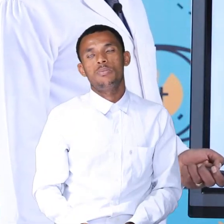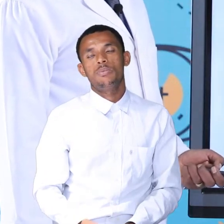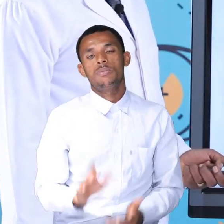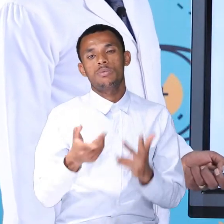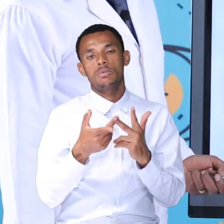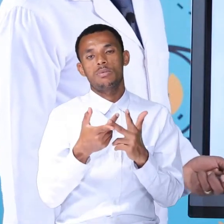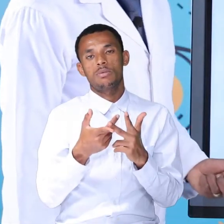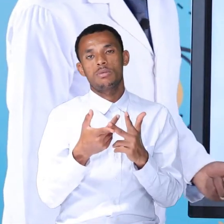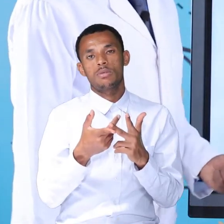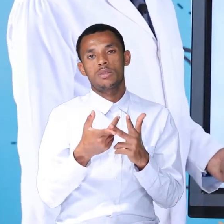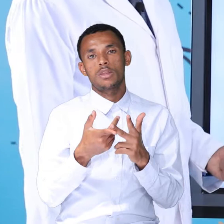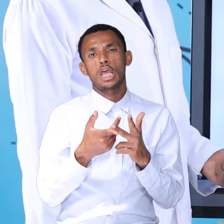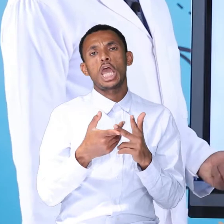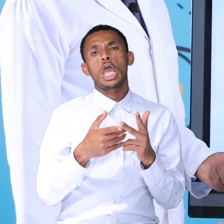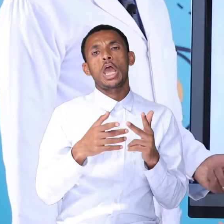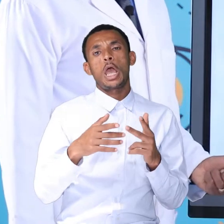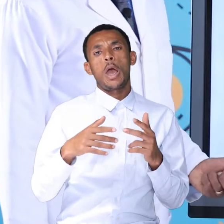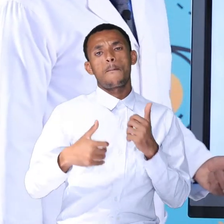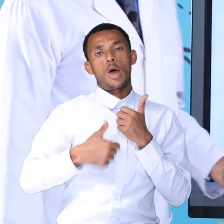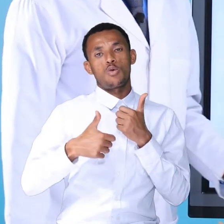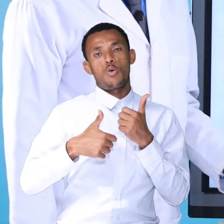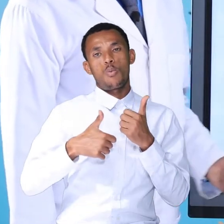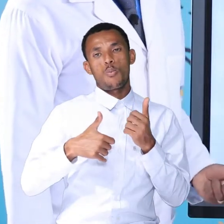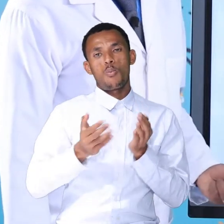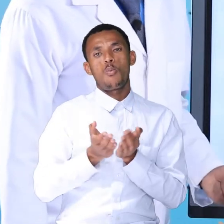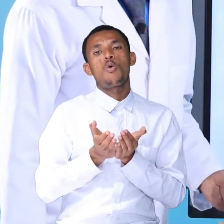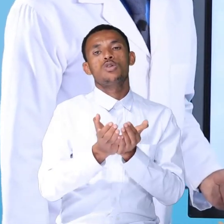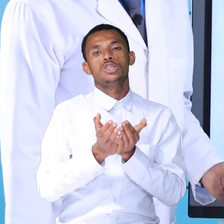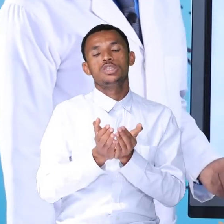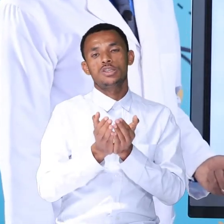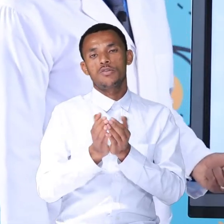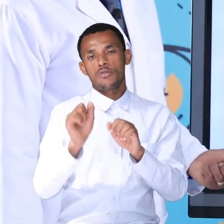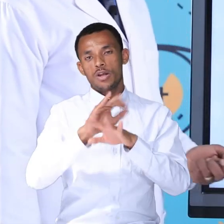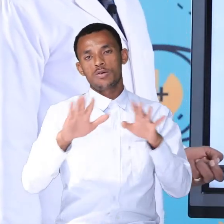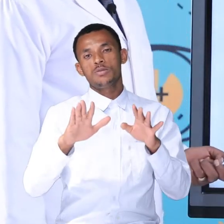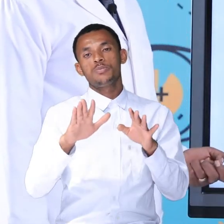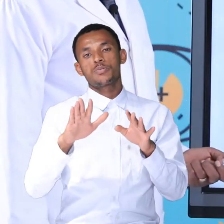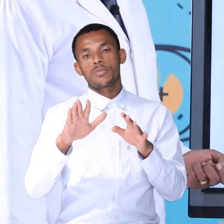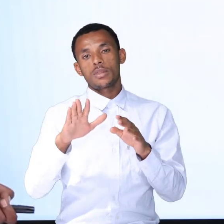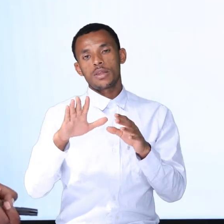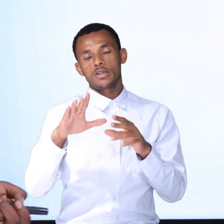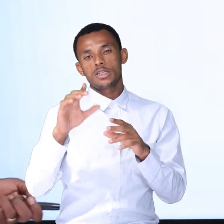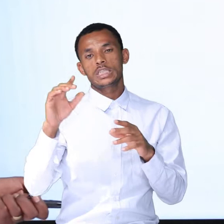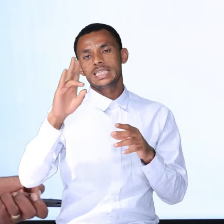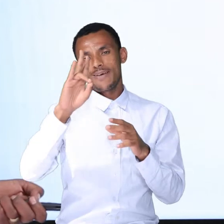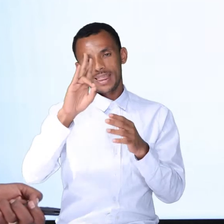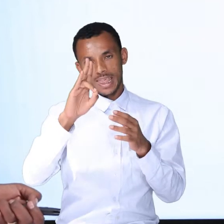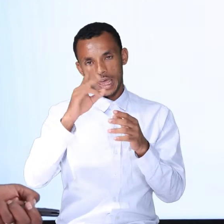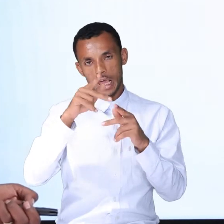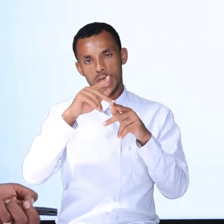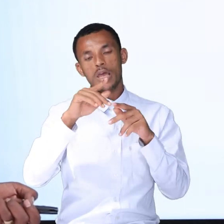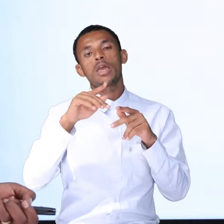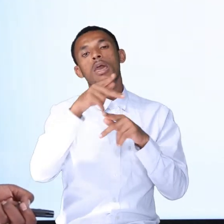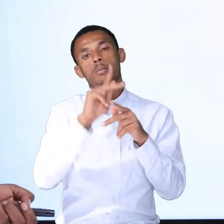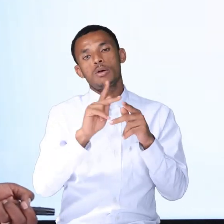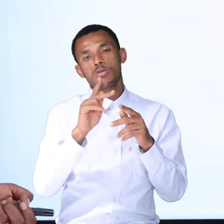Third one, a patrol boat on a sea sailed from its station 7 kilometers to the north and changed its